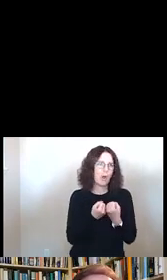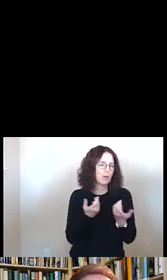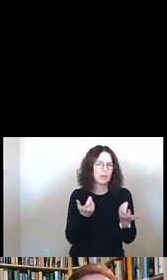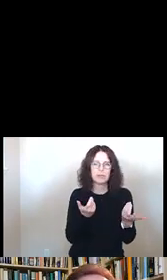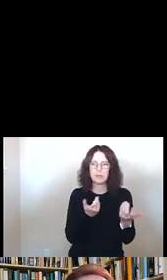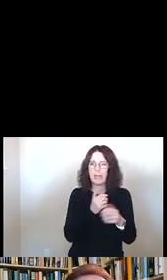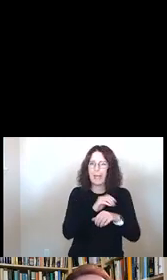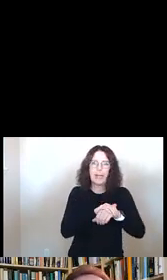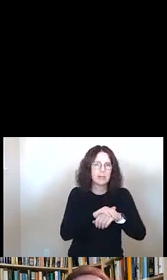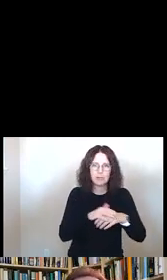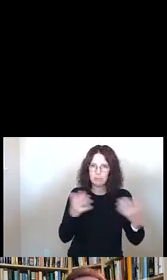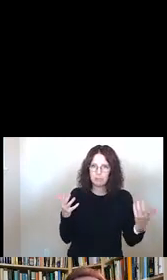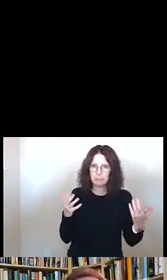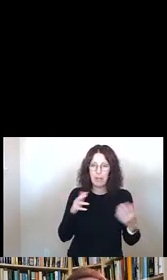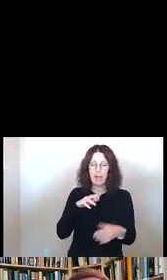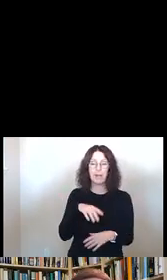might pursue a PhD.